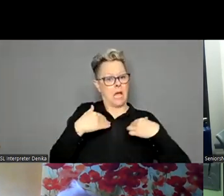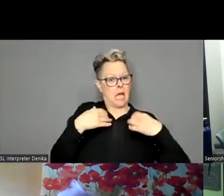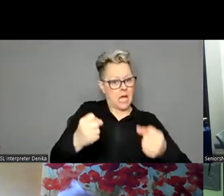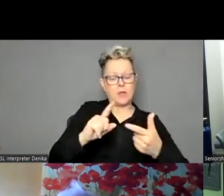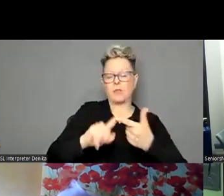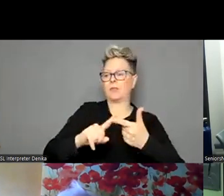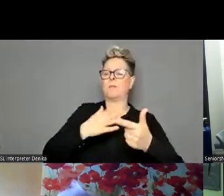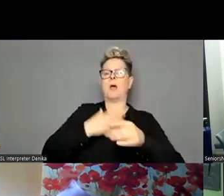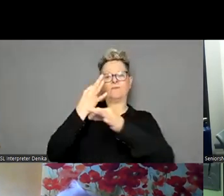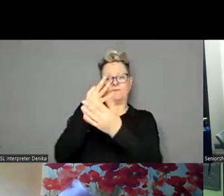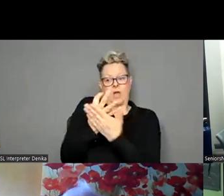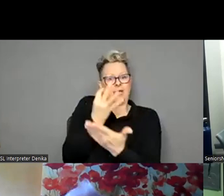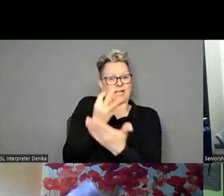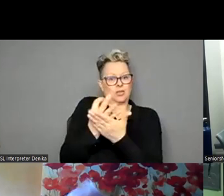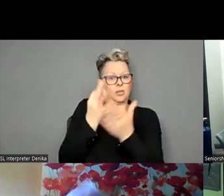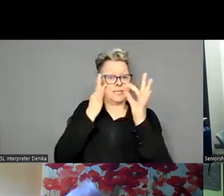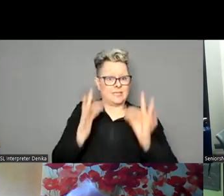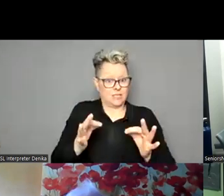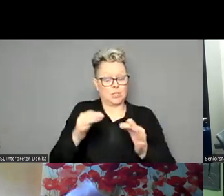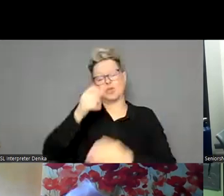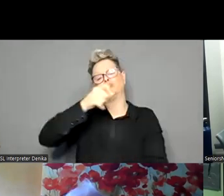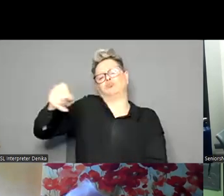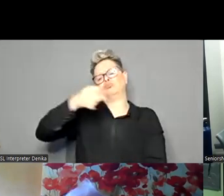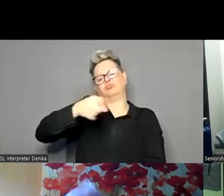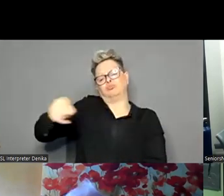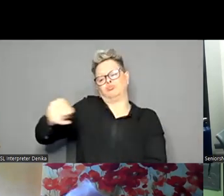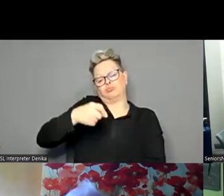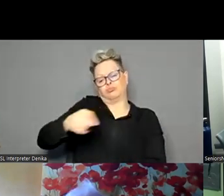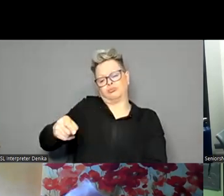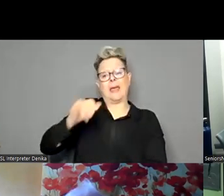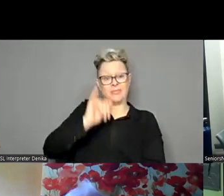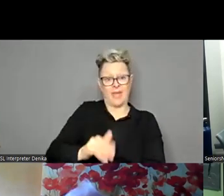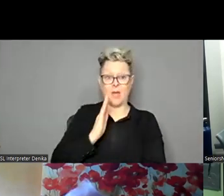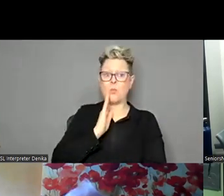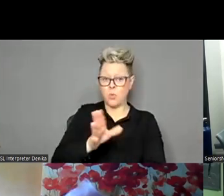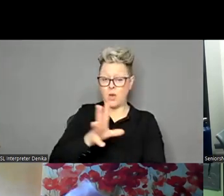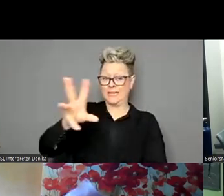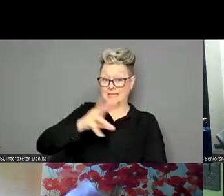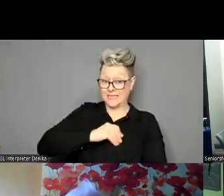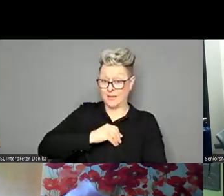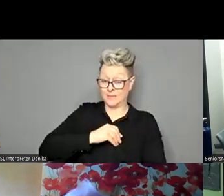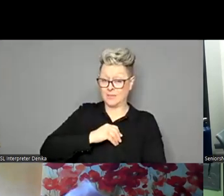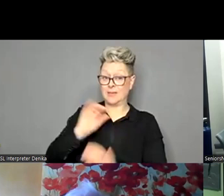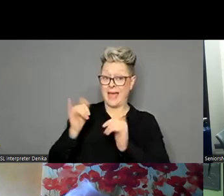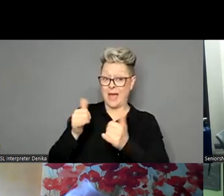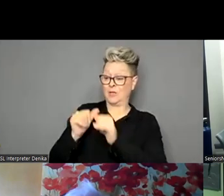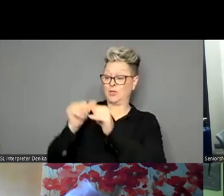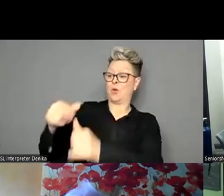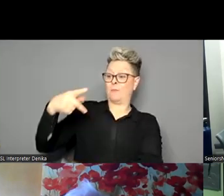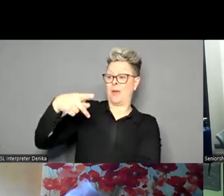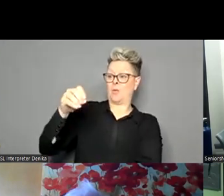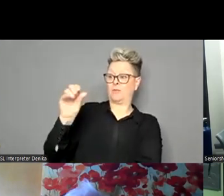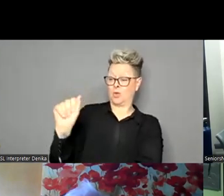financial decisions and have it be accepted as an enduring power of attorney as long as the letter